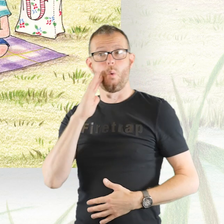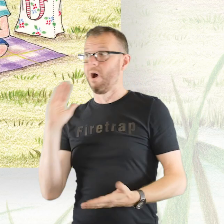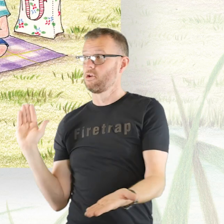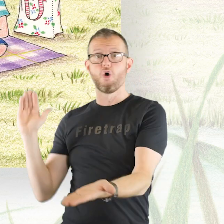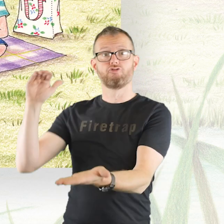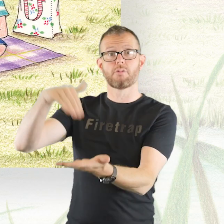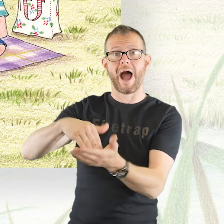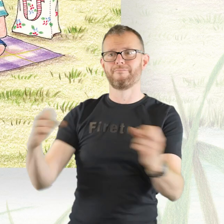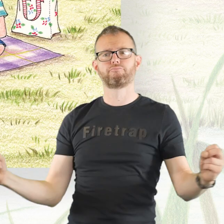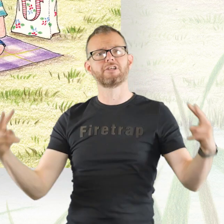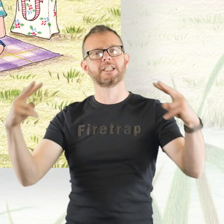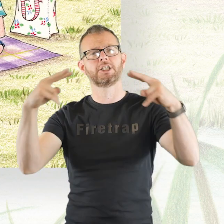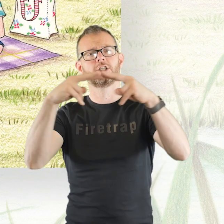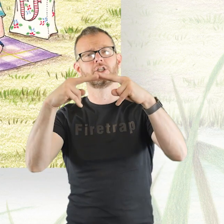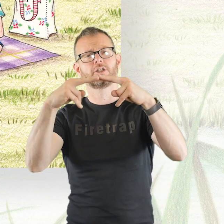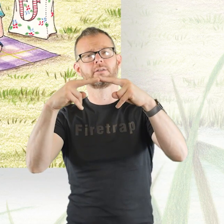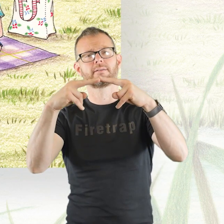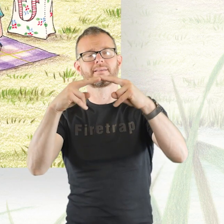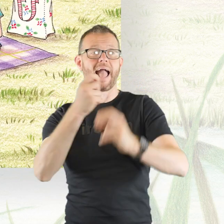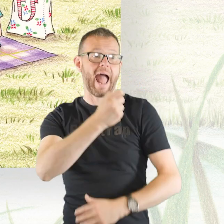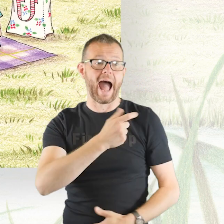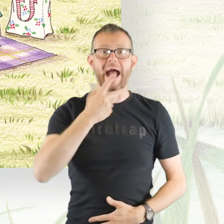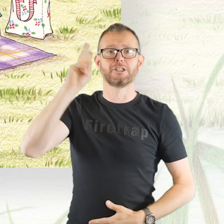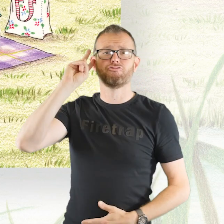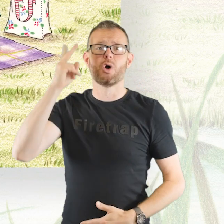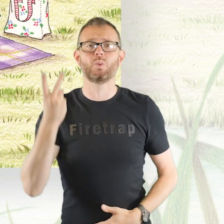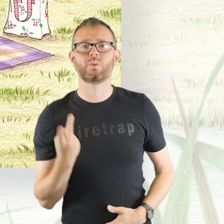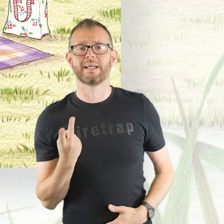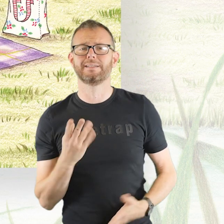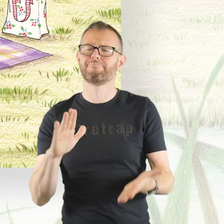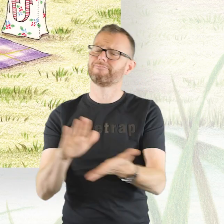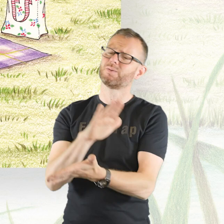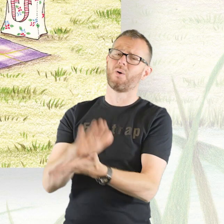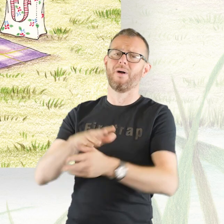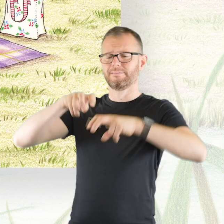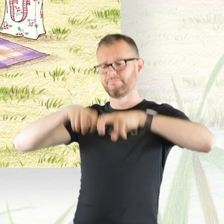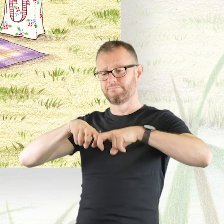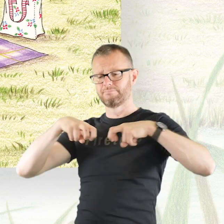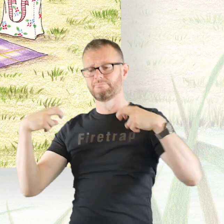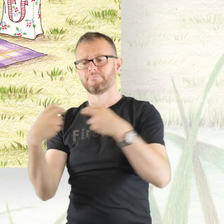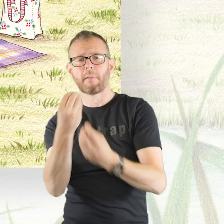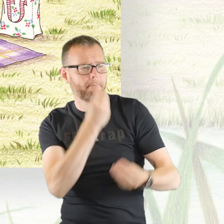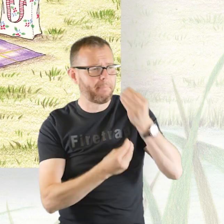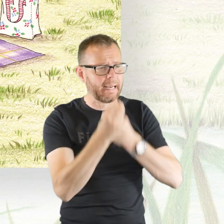When they arrived at the bridge, Alex and Rosie enjoyed a picnic with Mum and Dad.